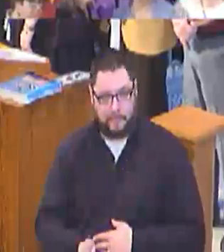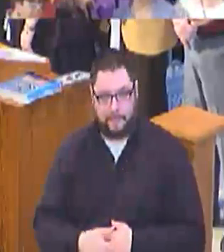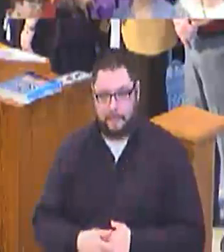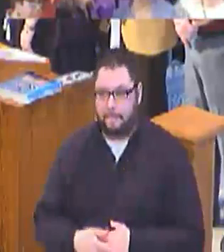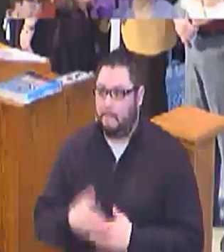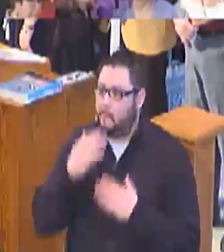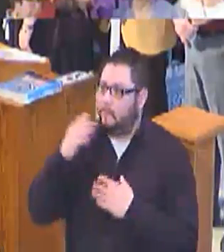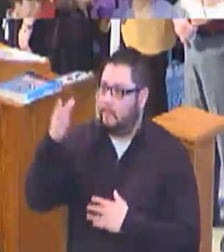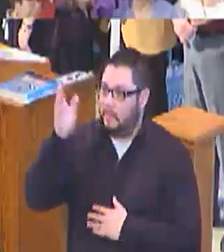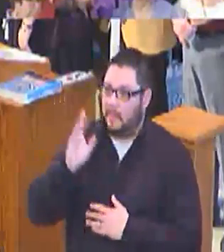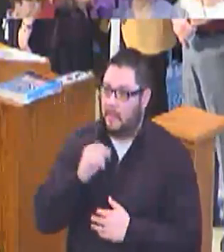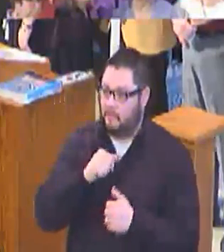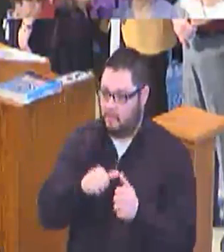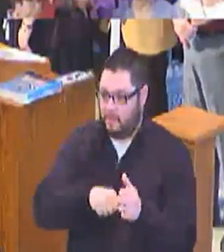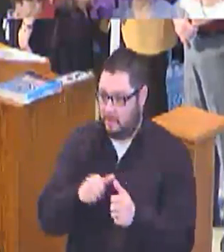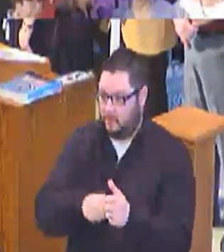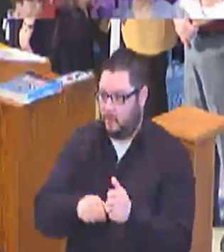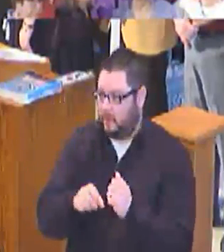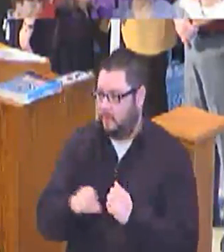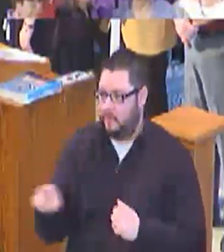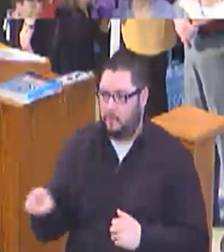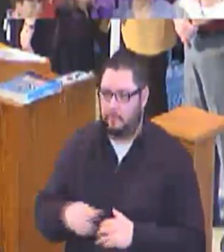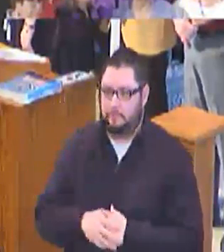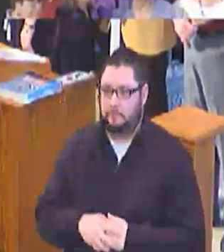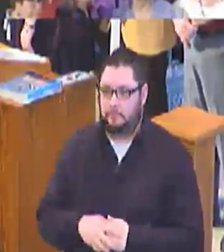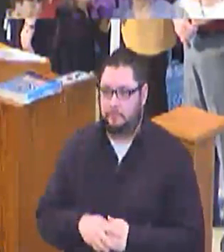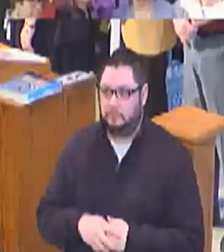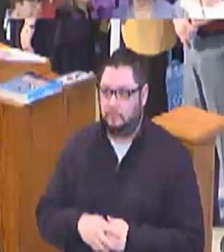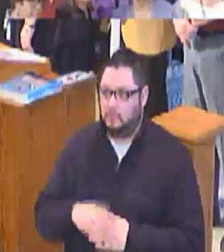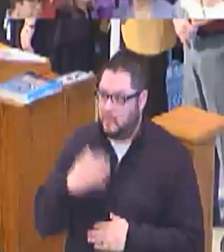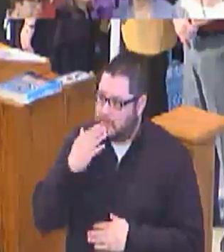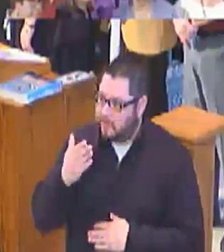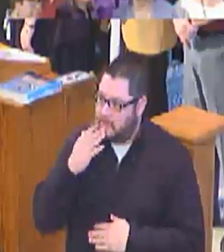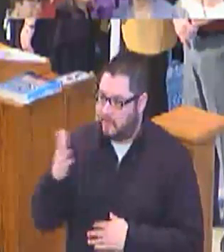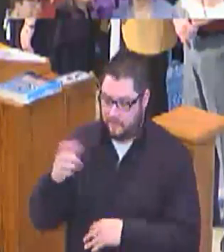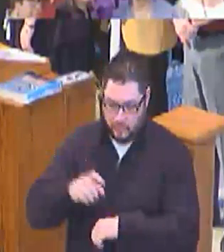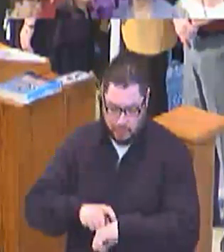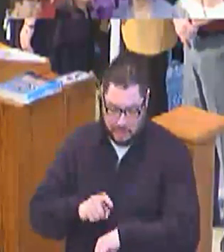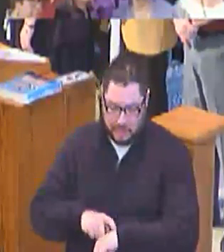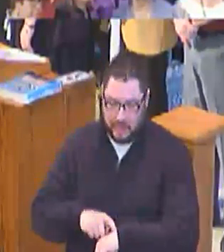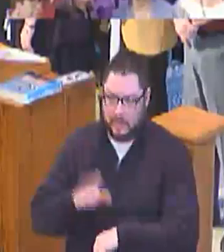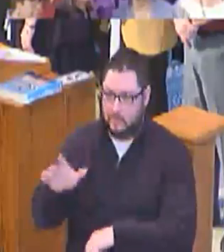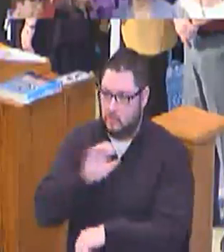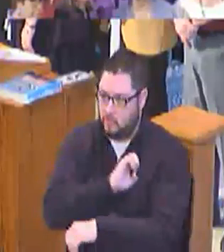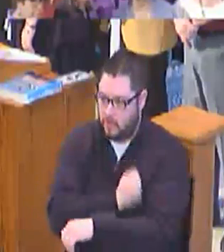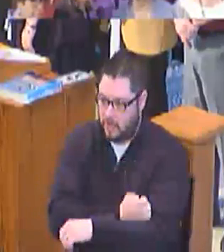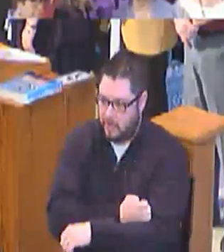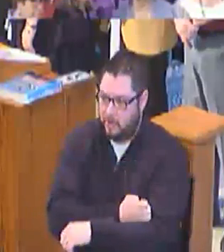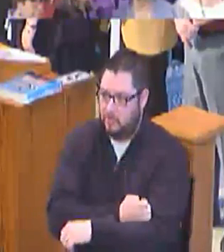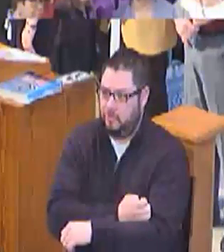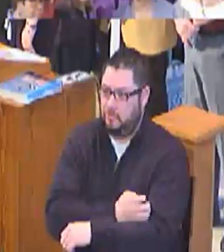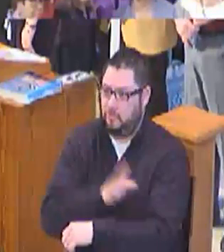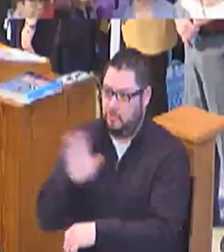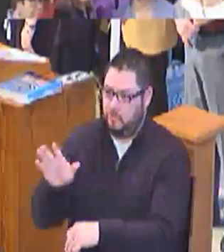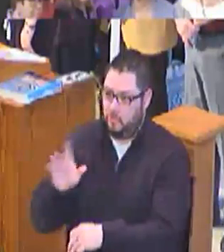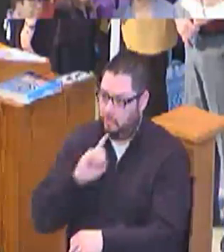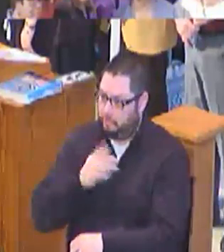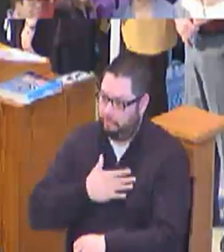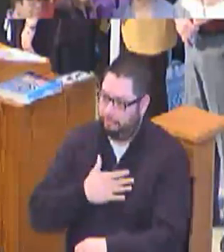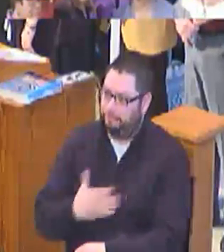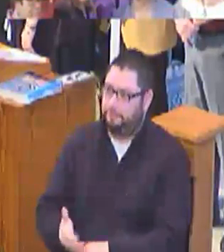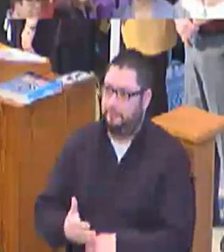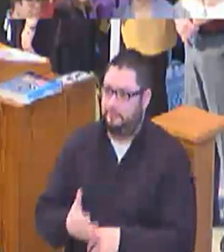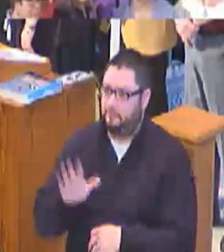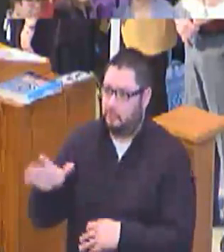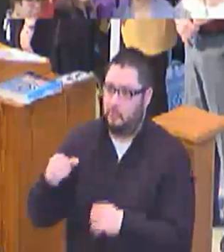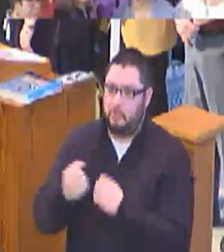We thank God for each and every one of you. We thank God for your time, your energy, your dedication,